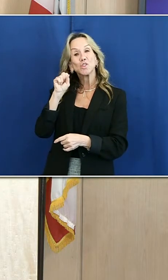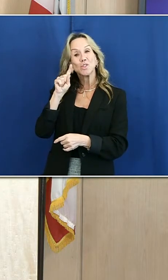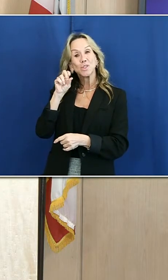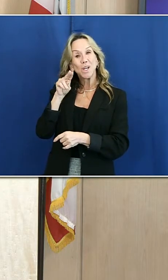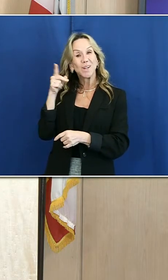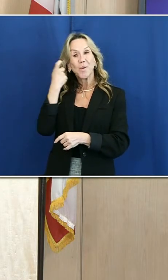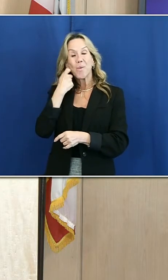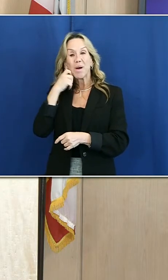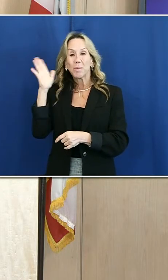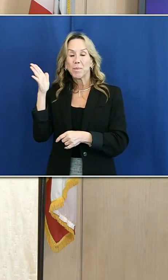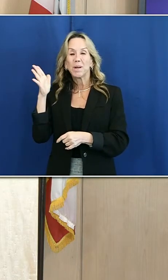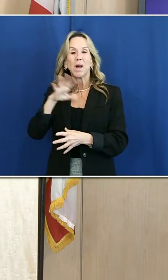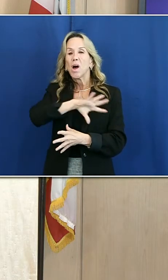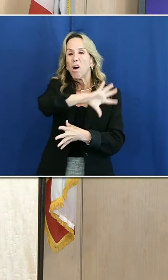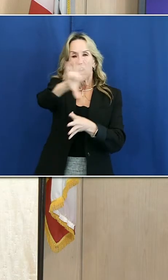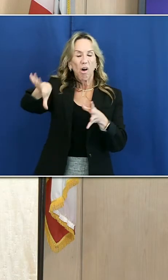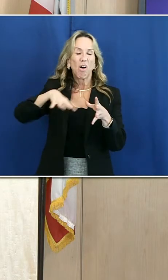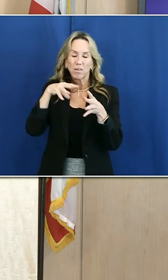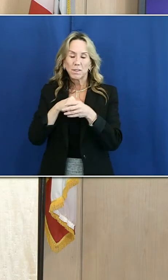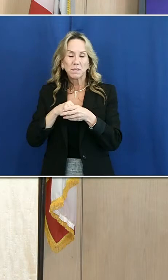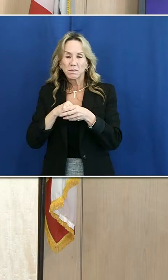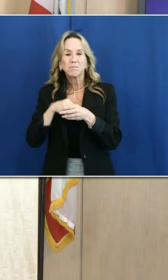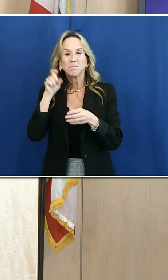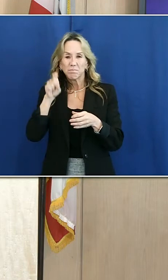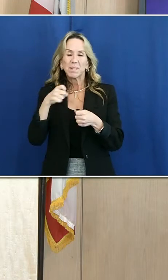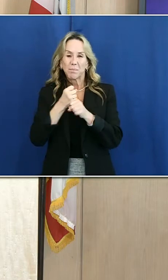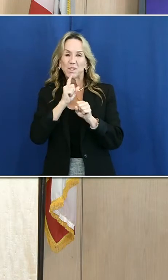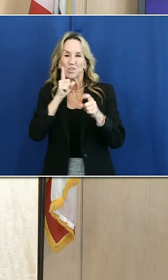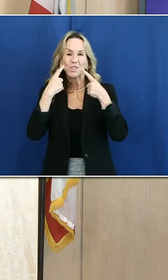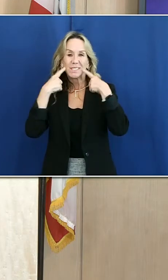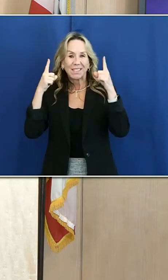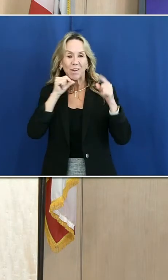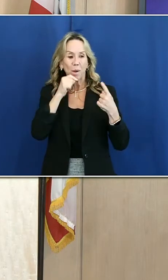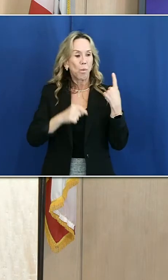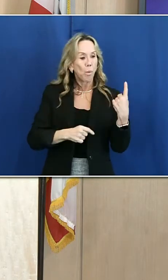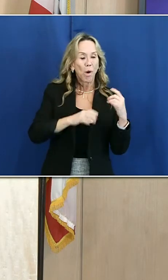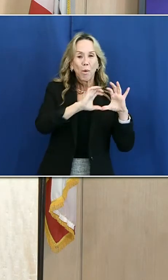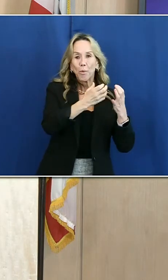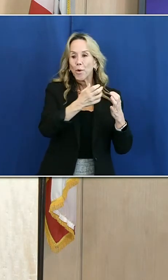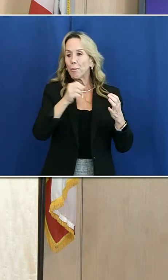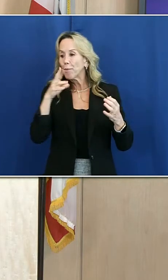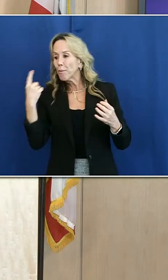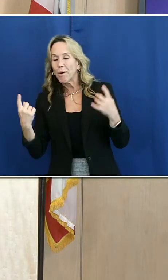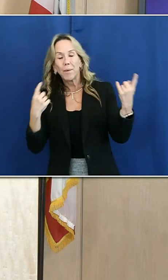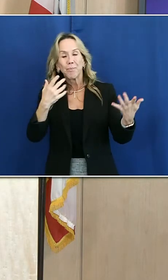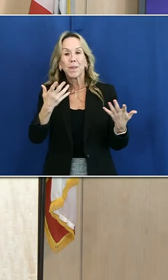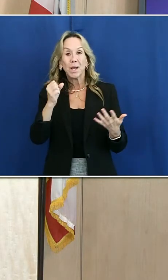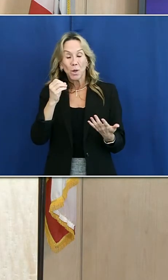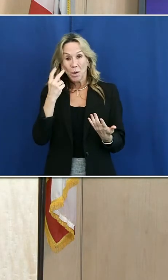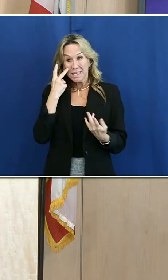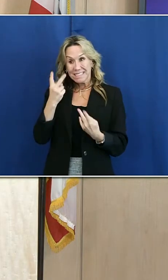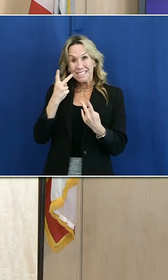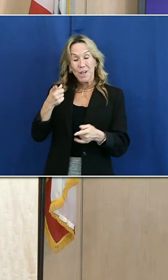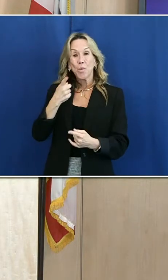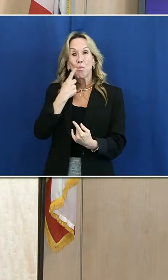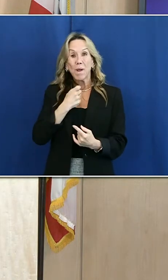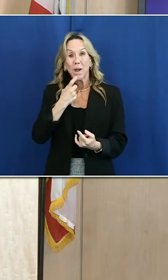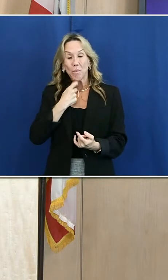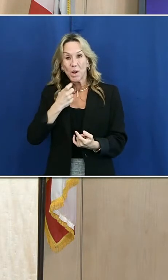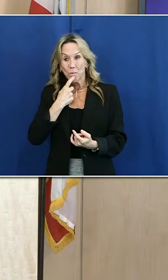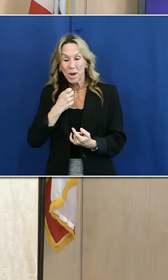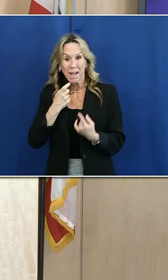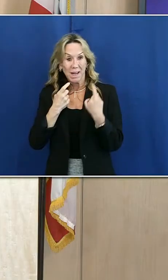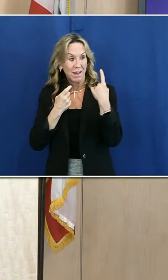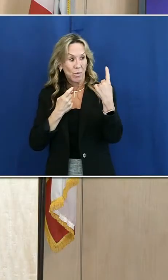in making sure that we are successful. And as evidenced by the fact that we were red, and every other county